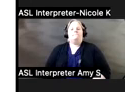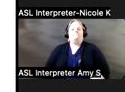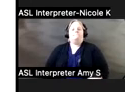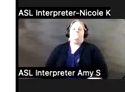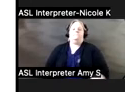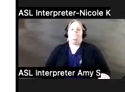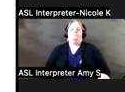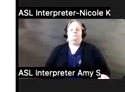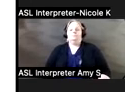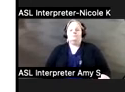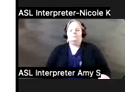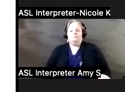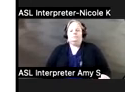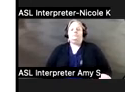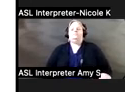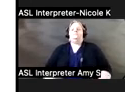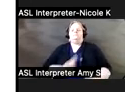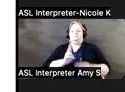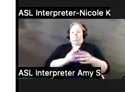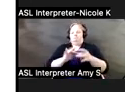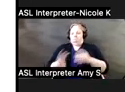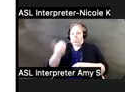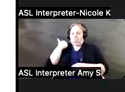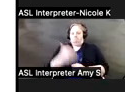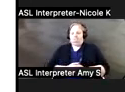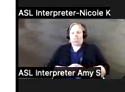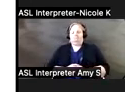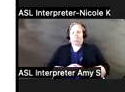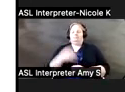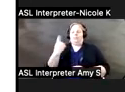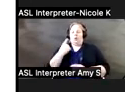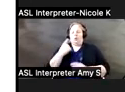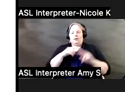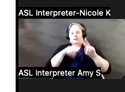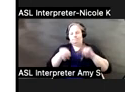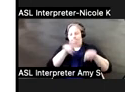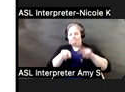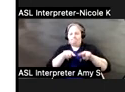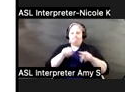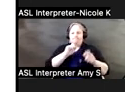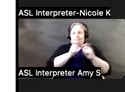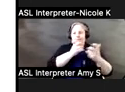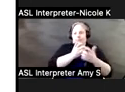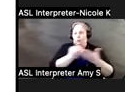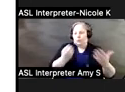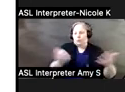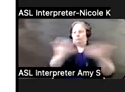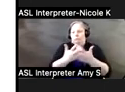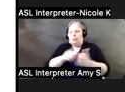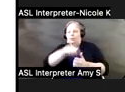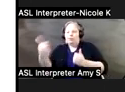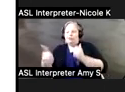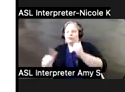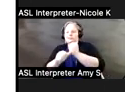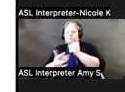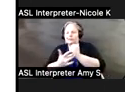And then finally, like I said before, we always want to look at adaptive equipment alongside of other assistive technology needs.